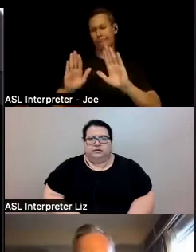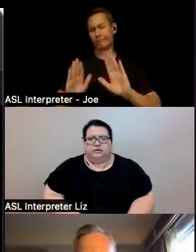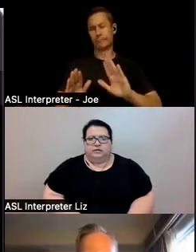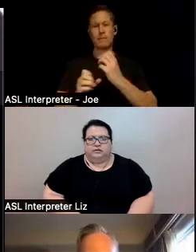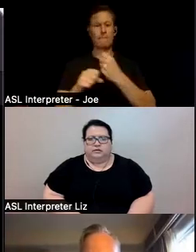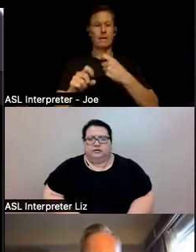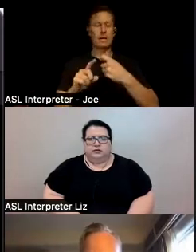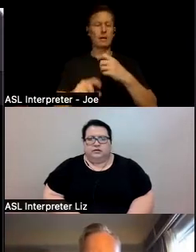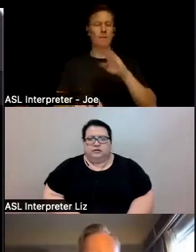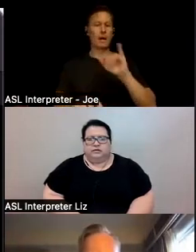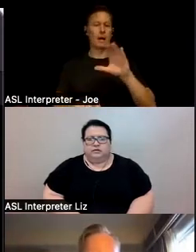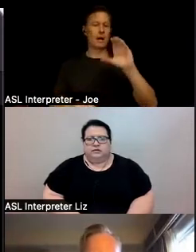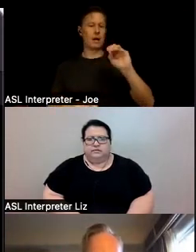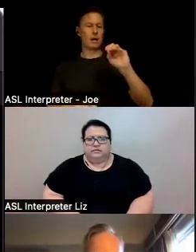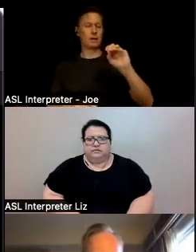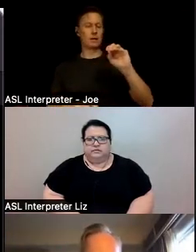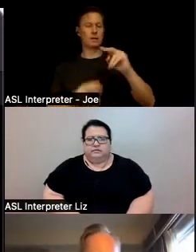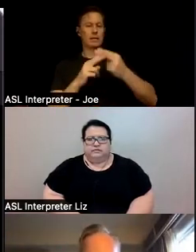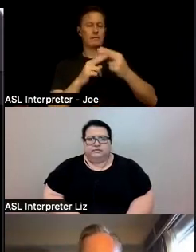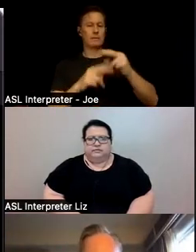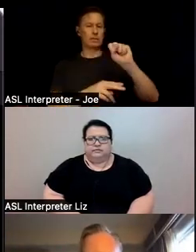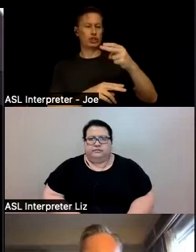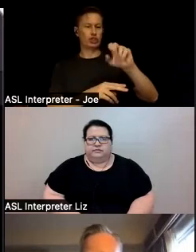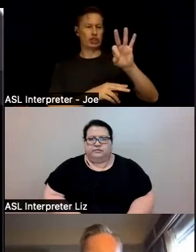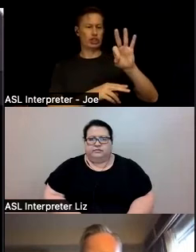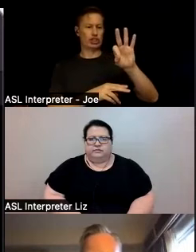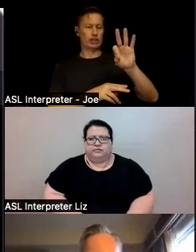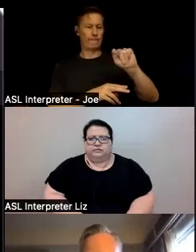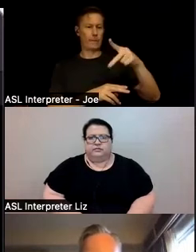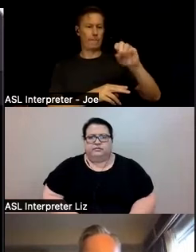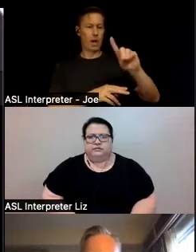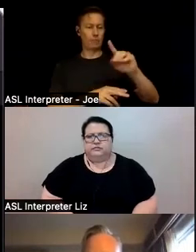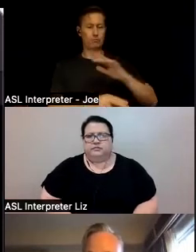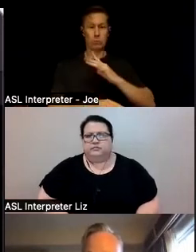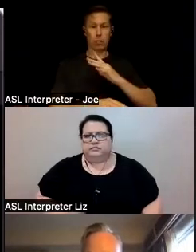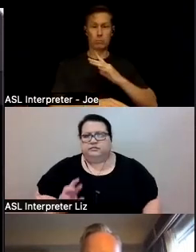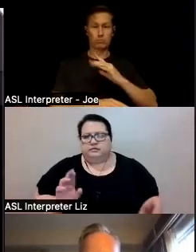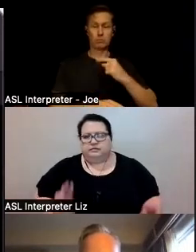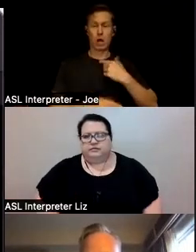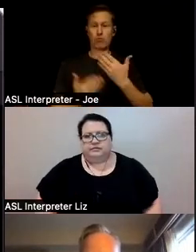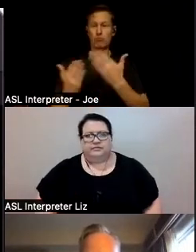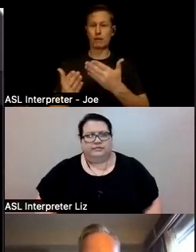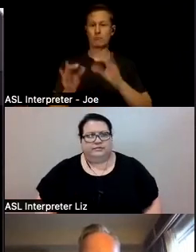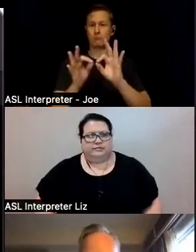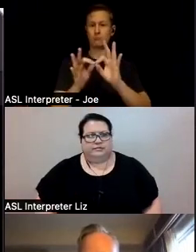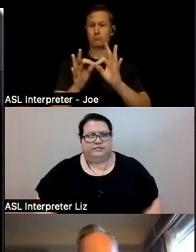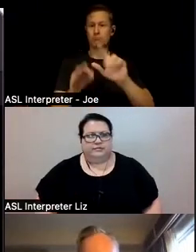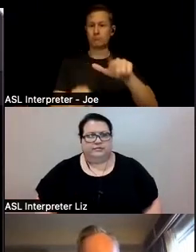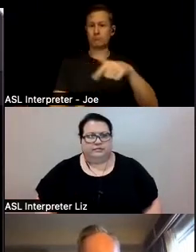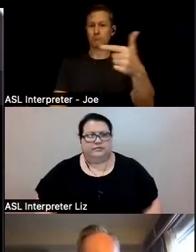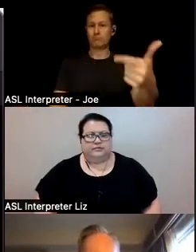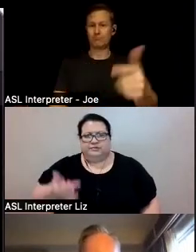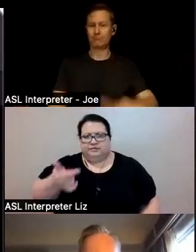a company called Shift Pod. It's pretty cool. I would recommend that tent for the